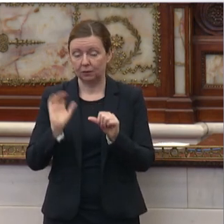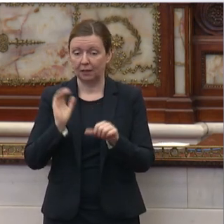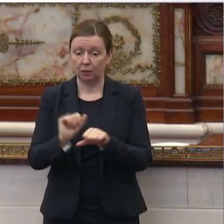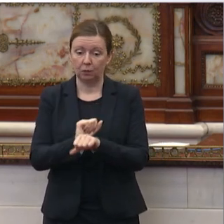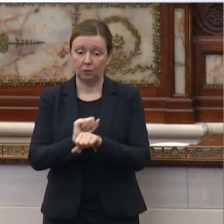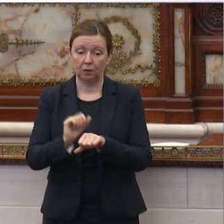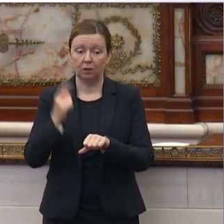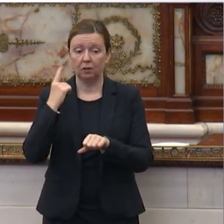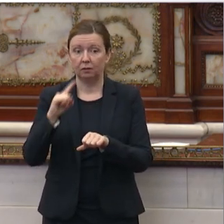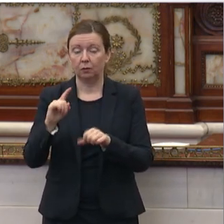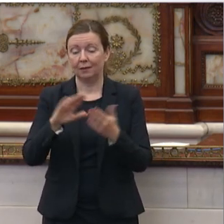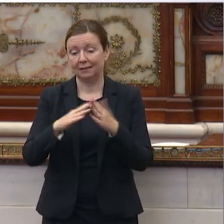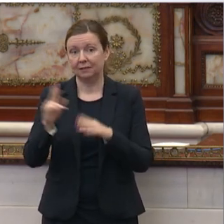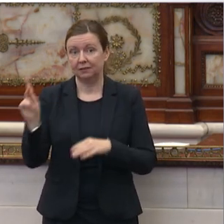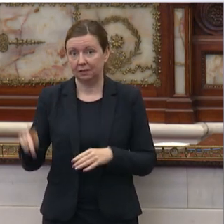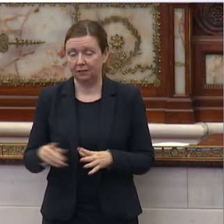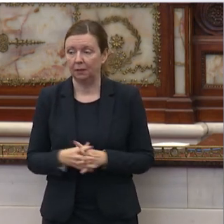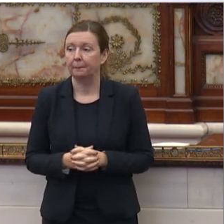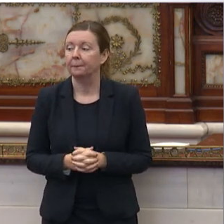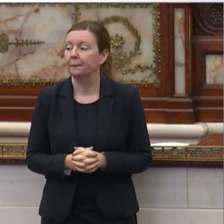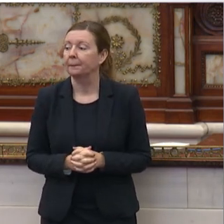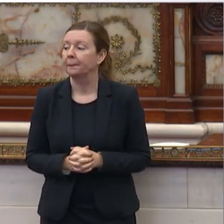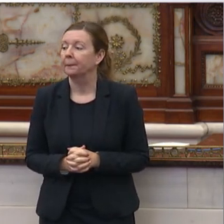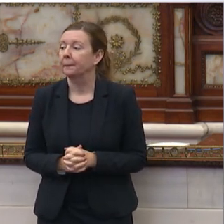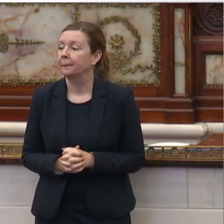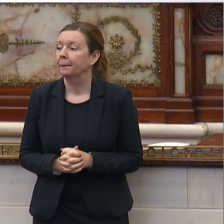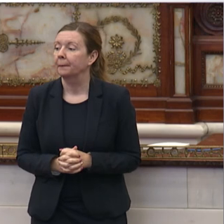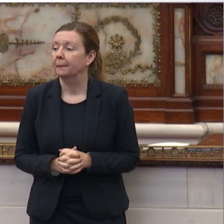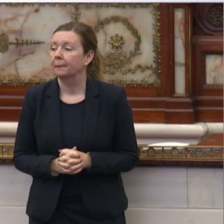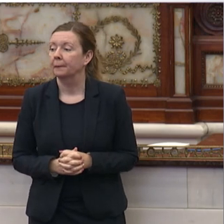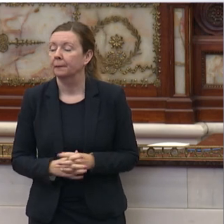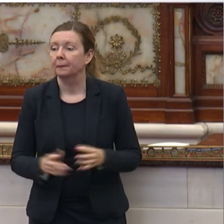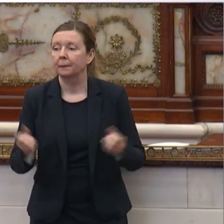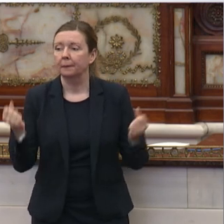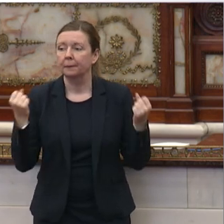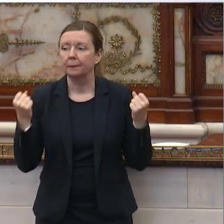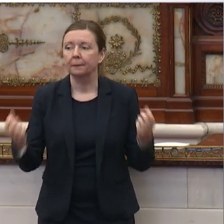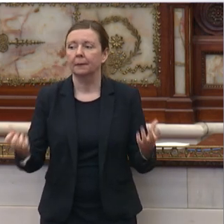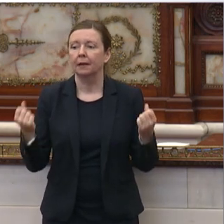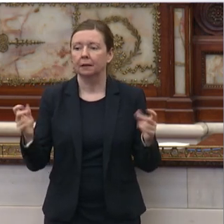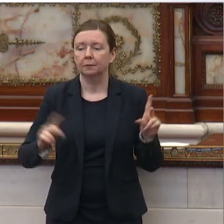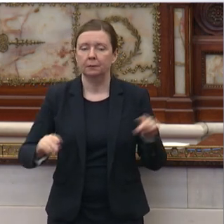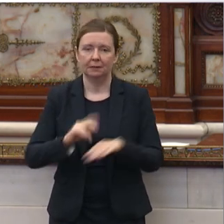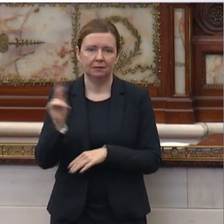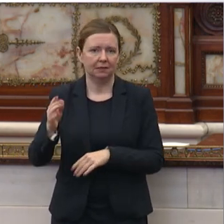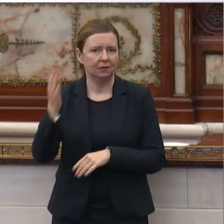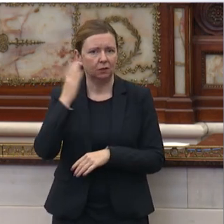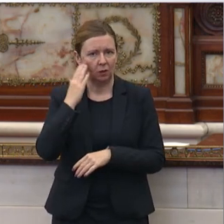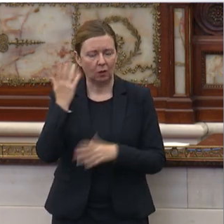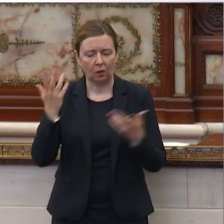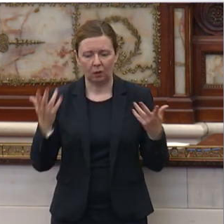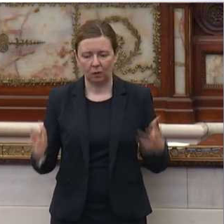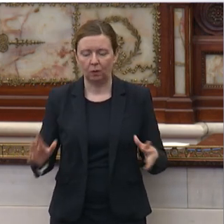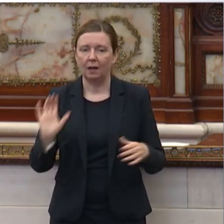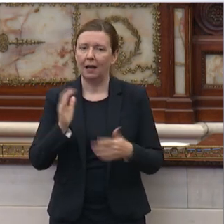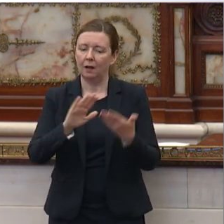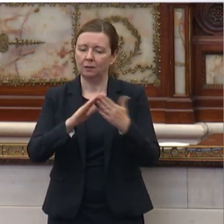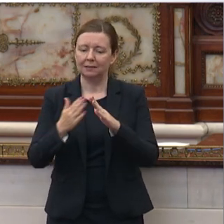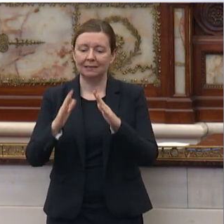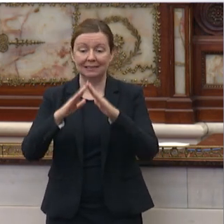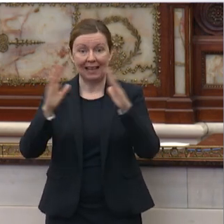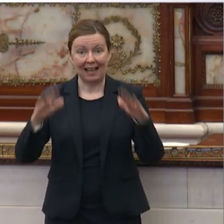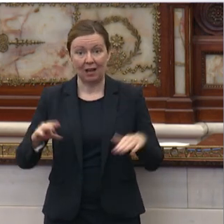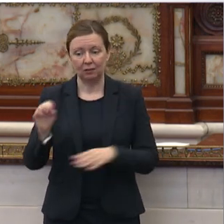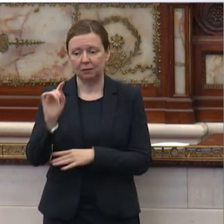on behalf of the City of Philadelphia. As too many Philadelphians know all too well, our city's housing markets